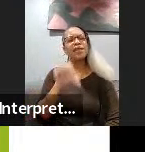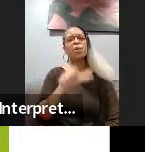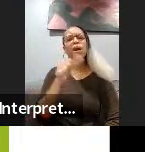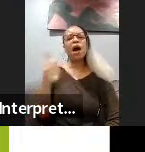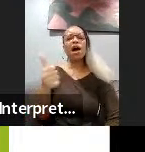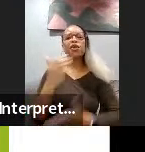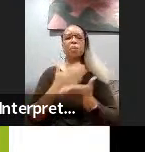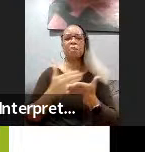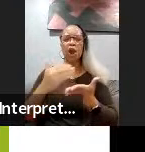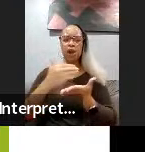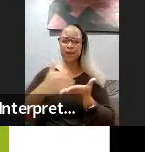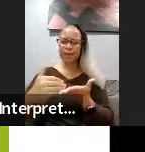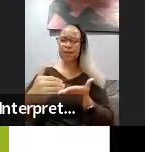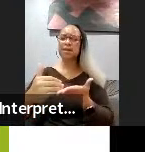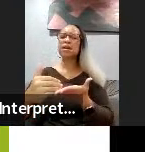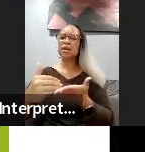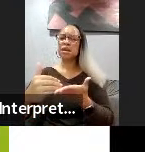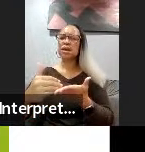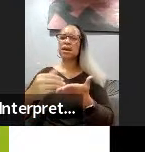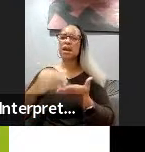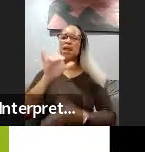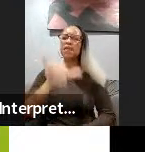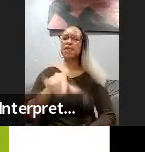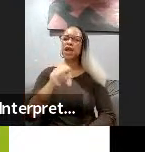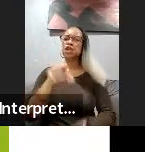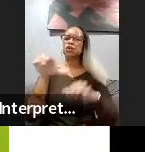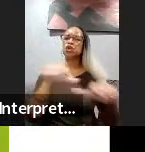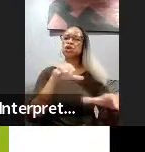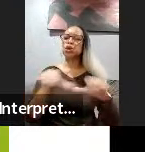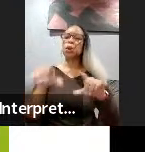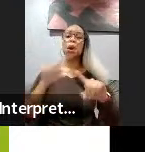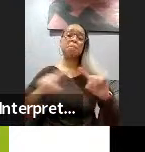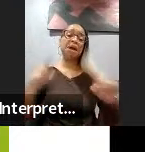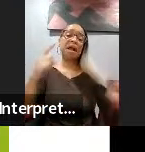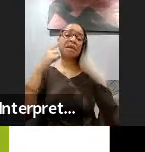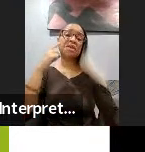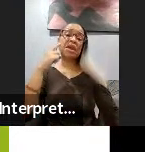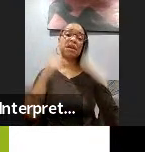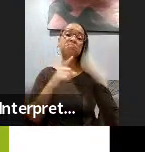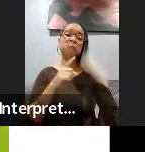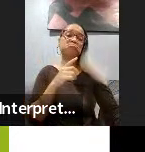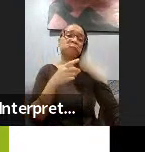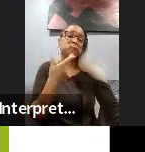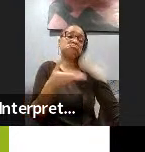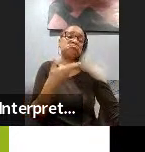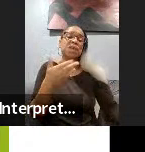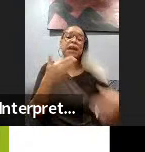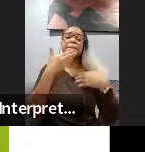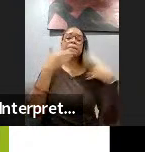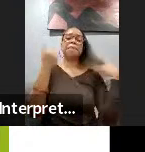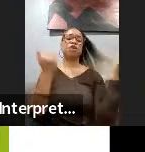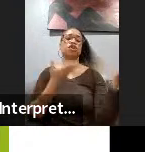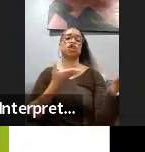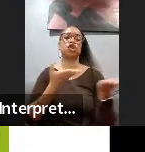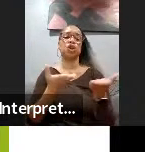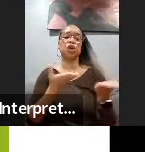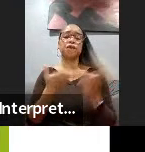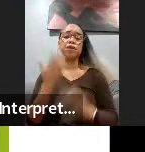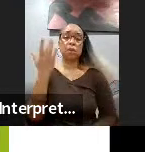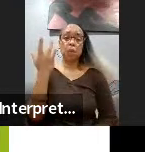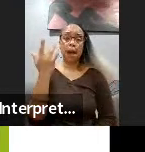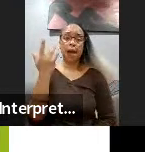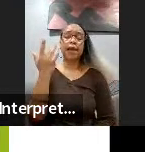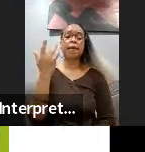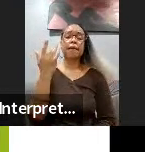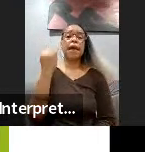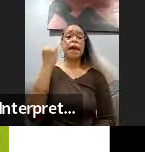aspects that you do, but I think it should be, it can be much better served, because if